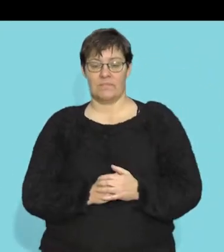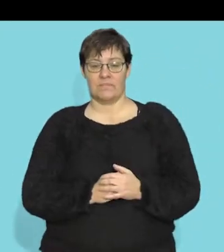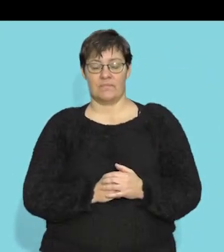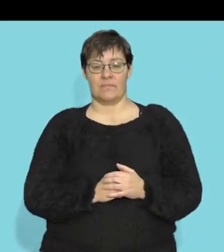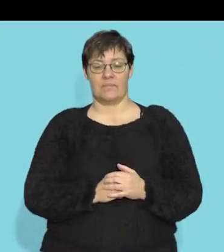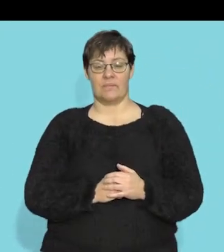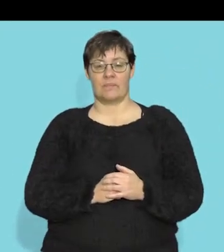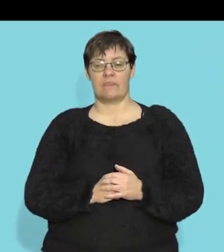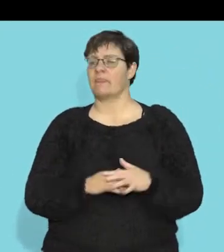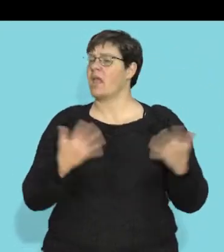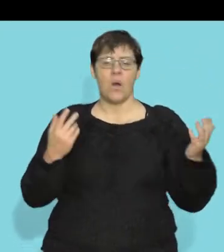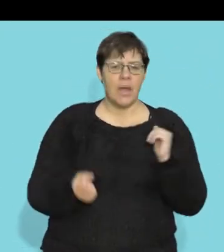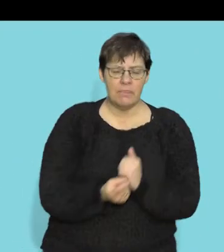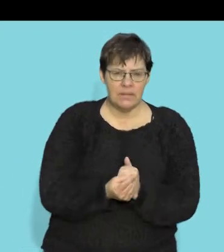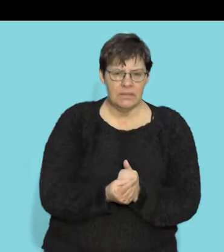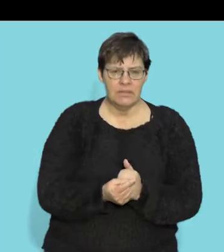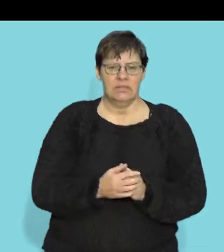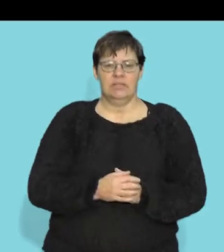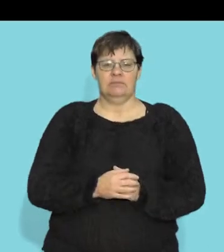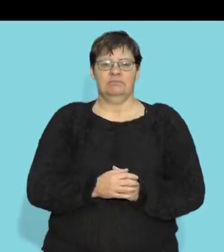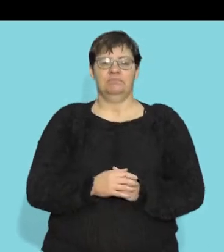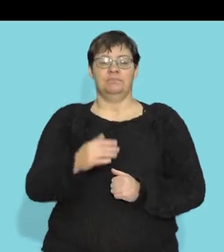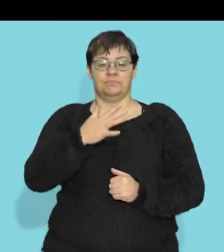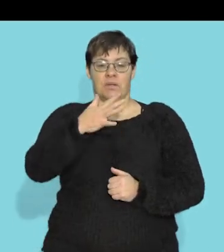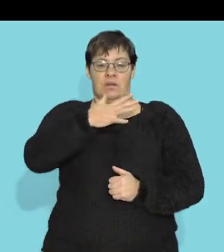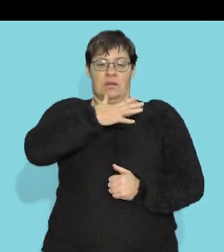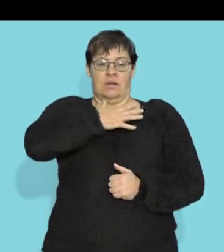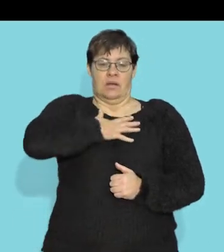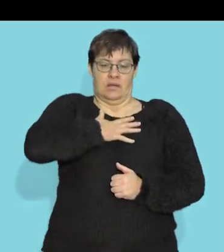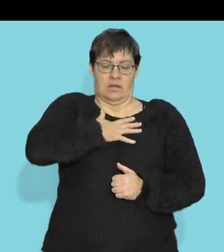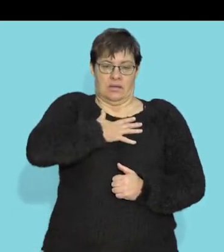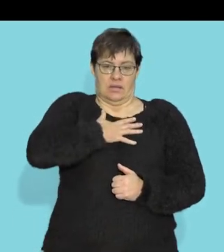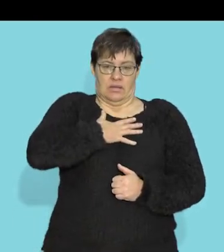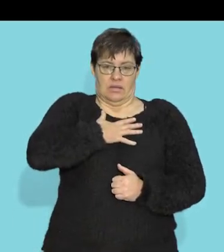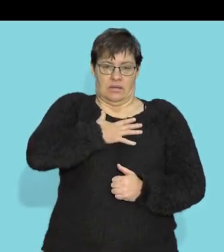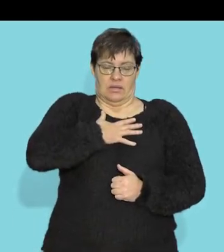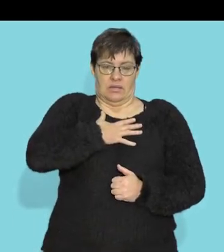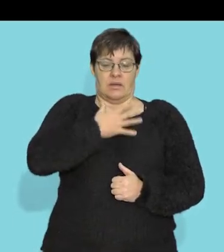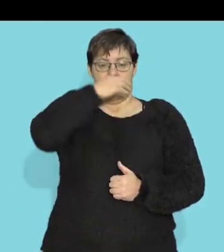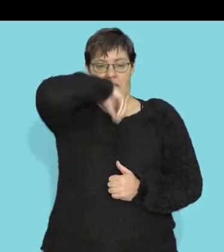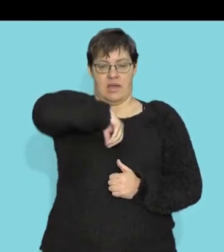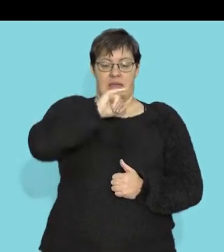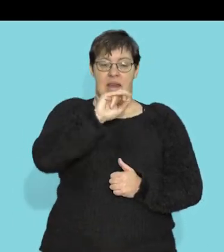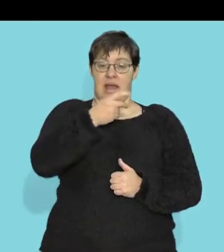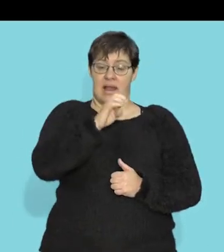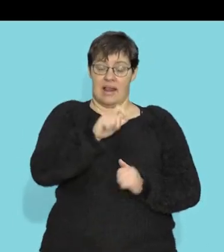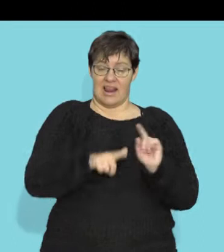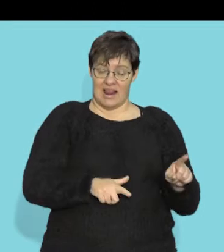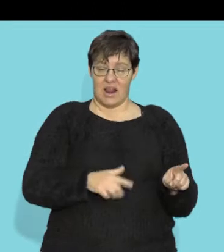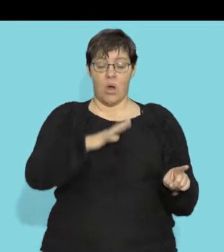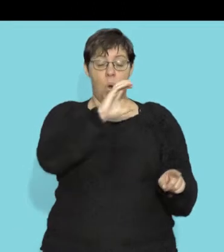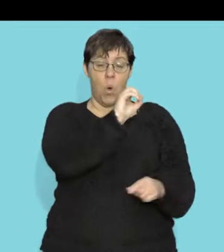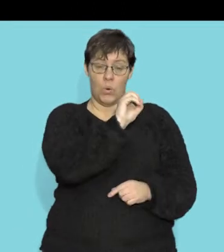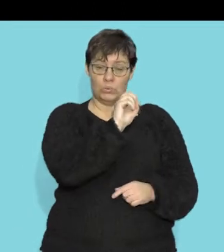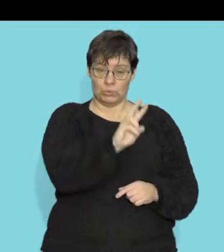Okay, so how does it occur? So when I breathe air in, when I inhale, the